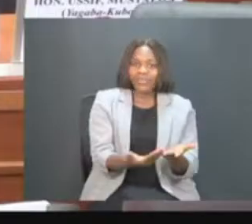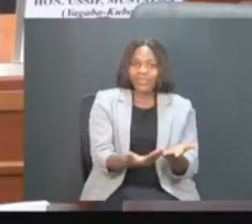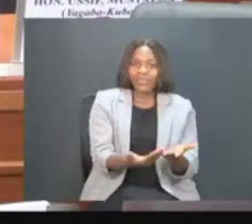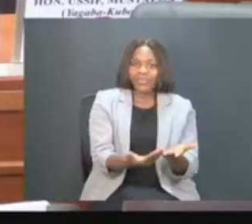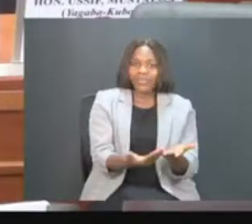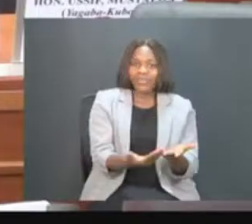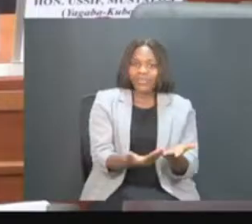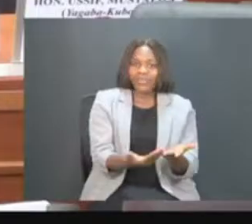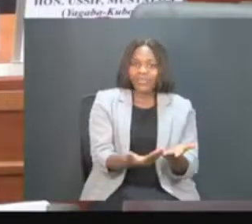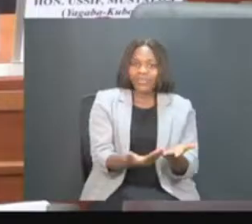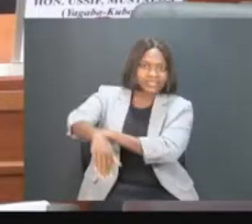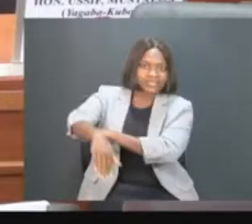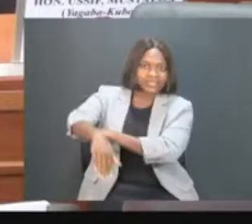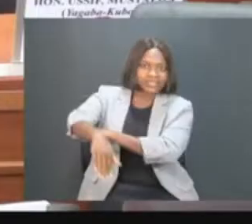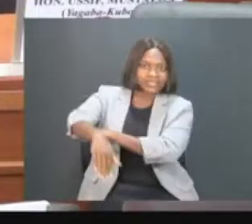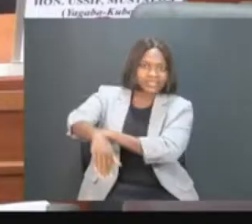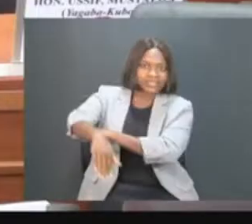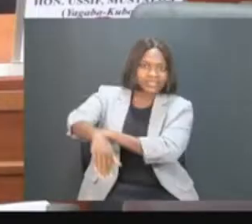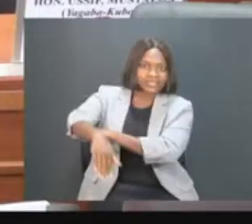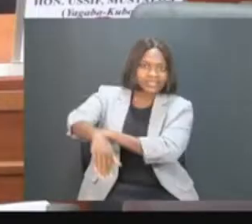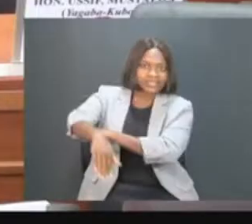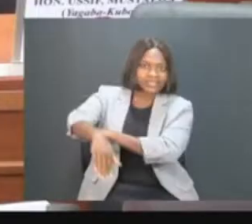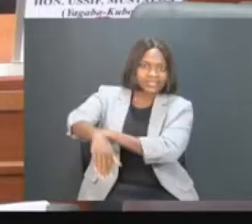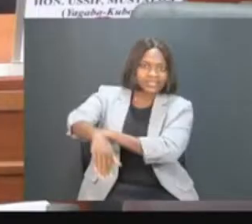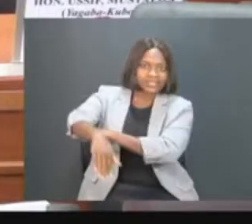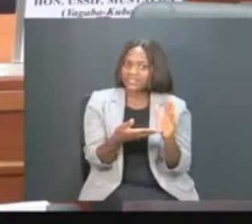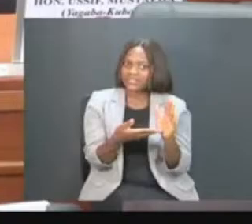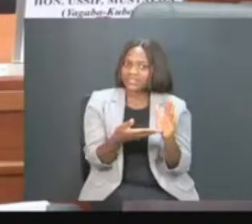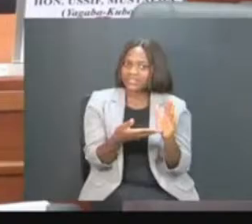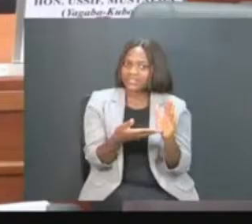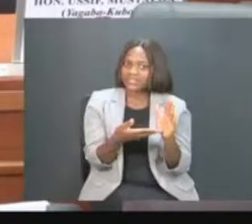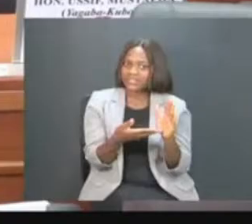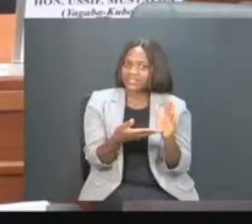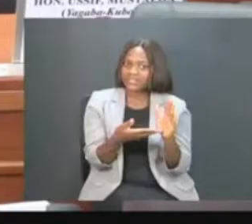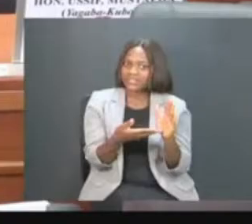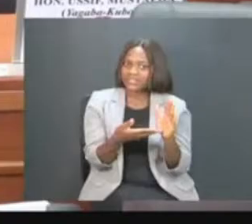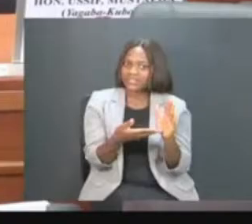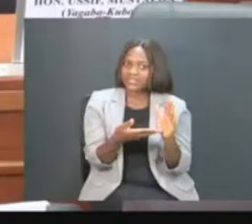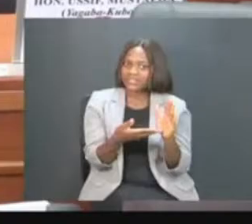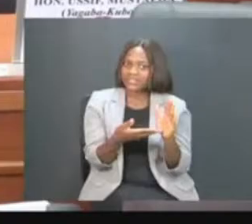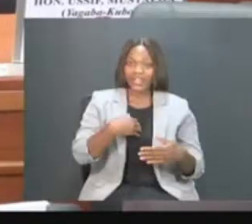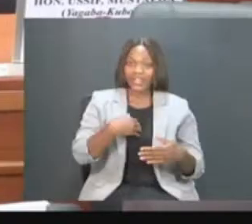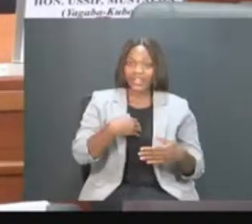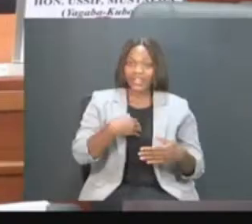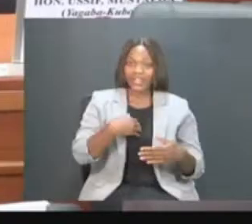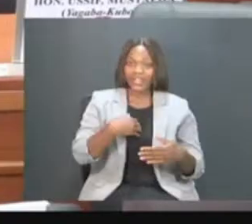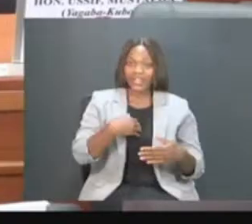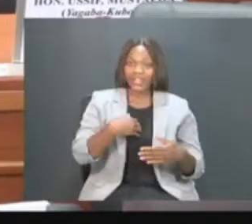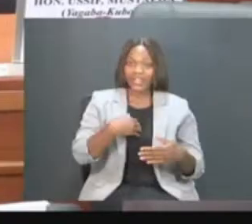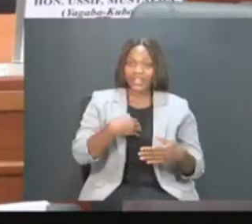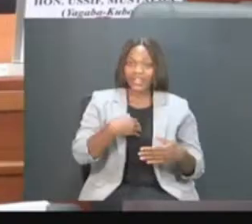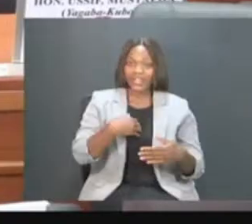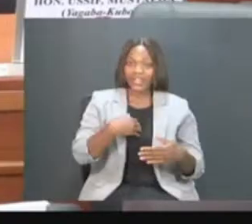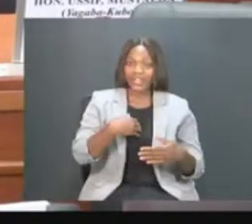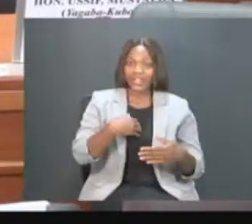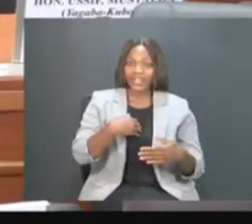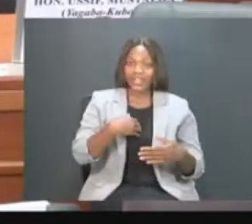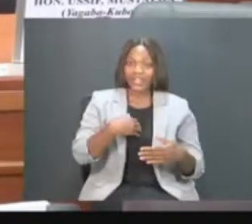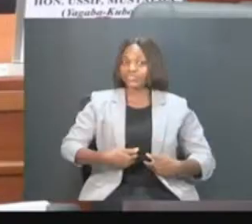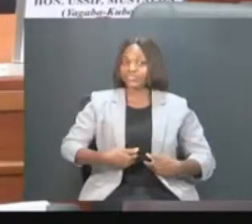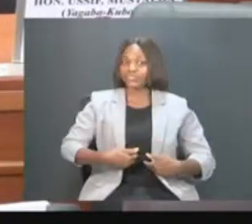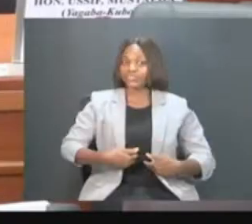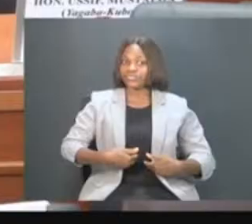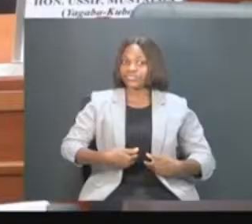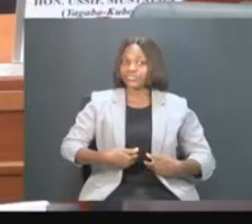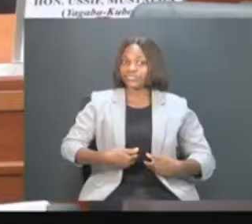There is no mention of it here. If there's any Ghanaian youth out there who labors under